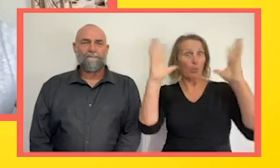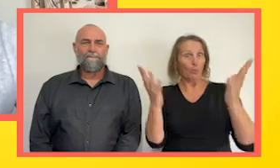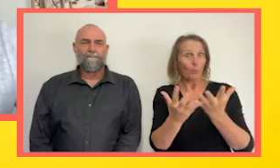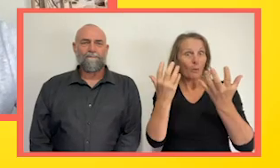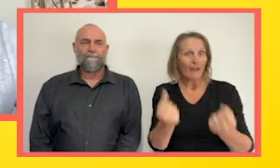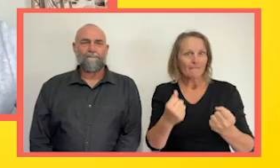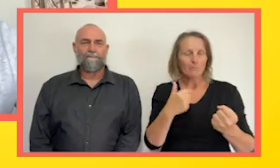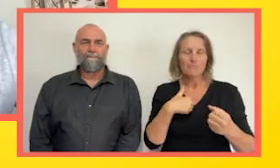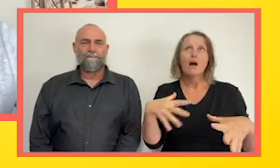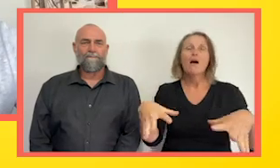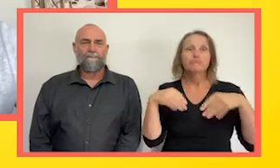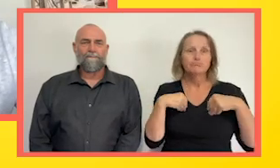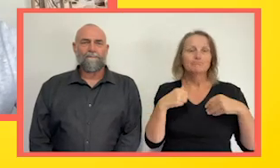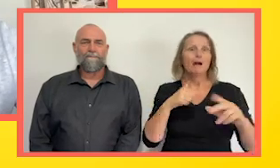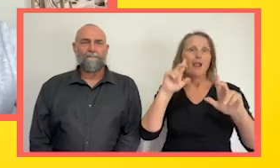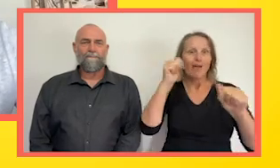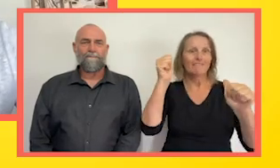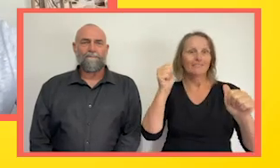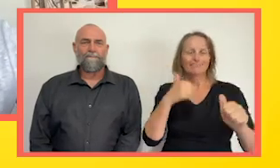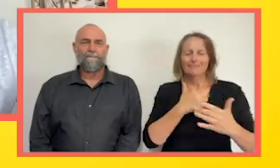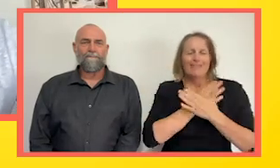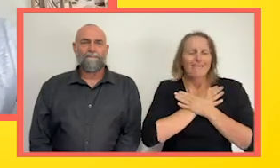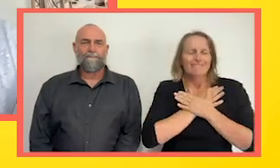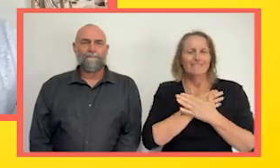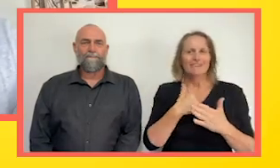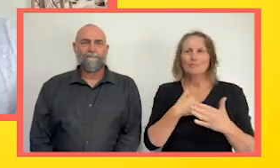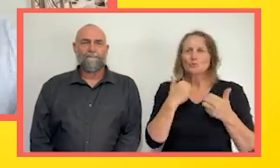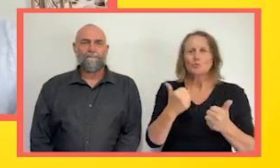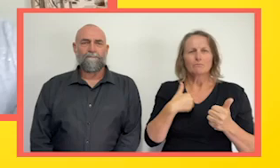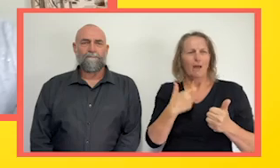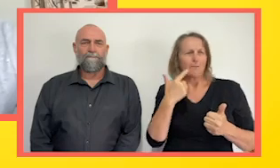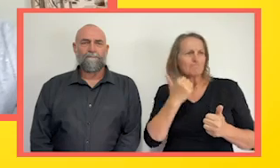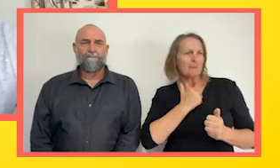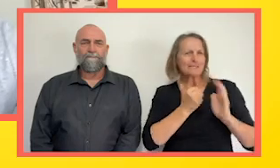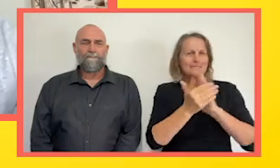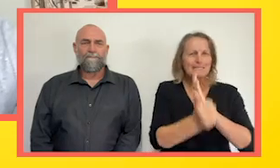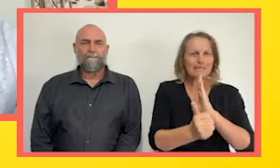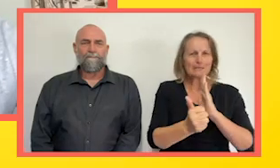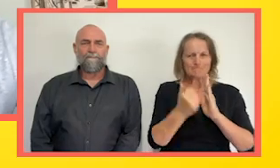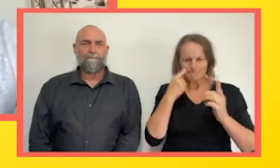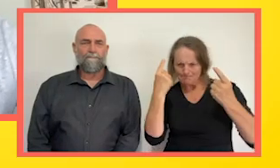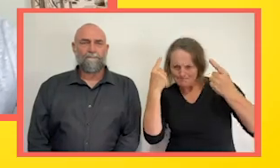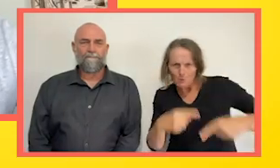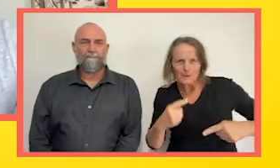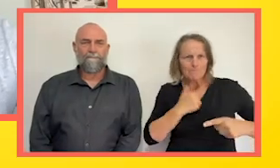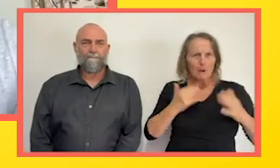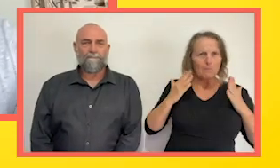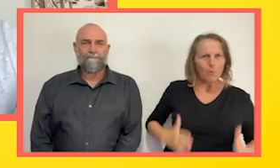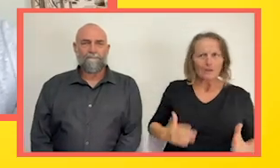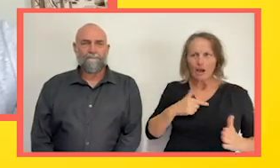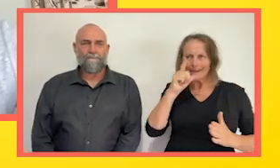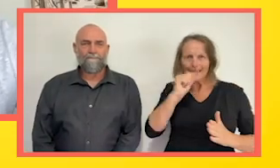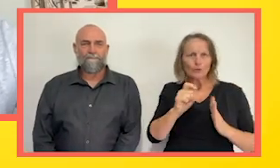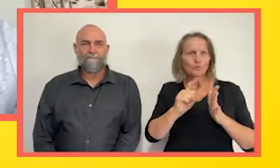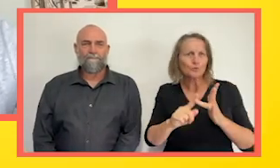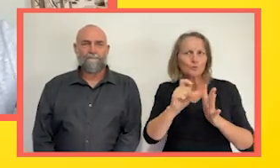it and absolutely loved it because it's finding your abilities. It's pushing your boundaries of what movements you can and